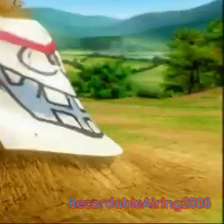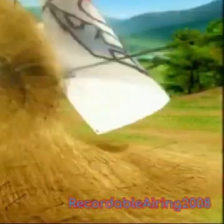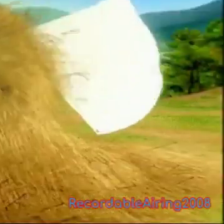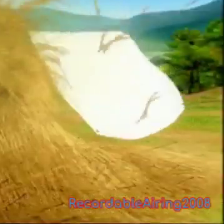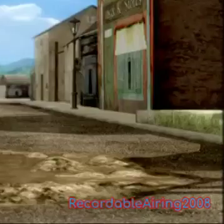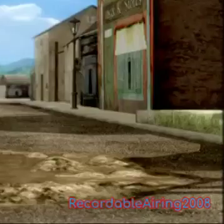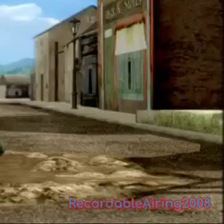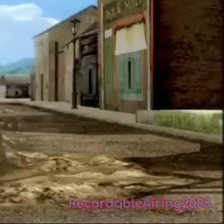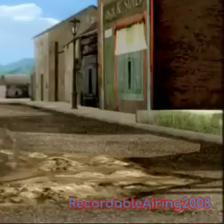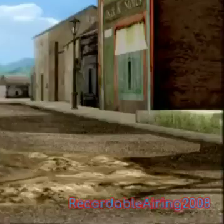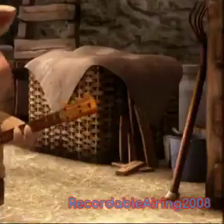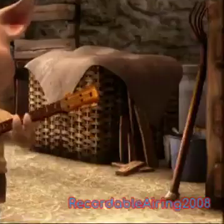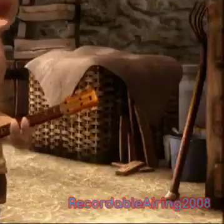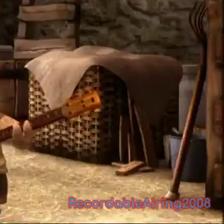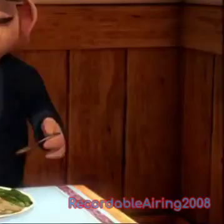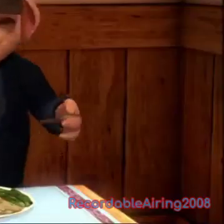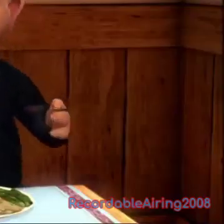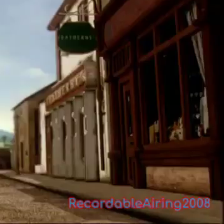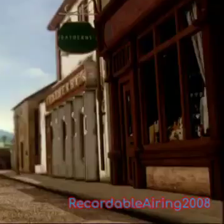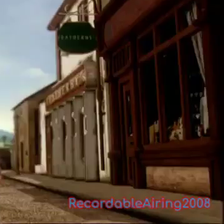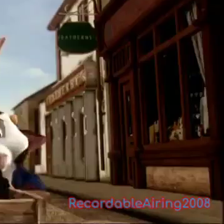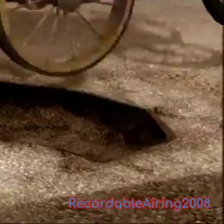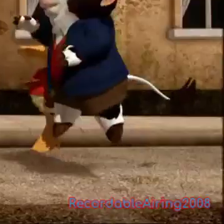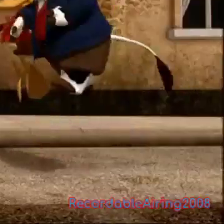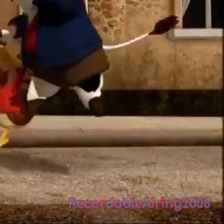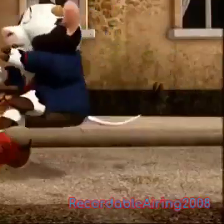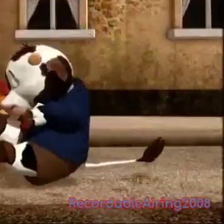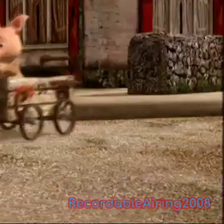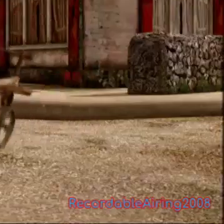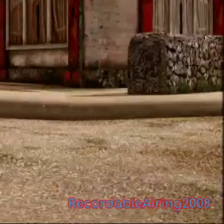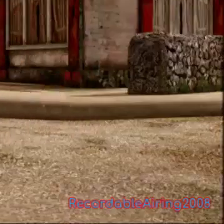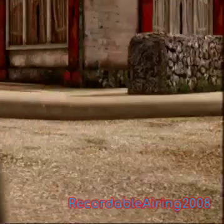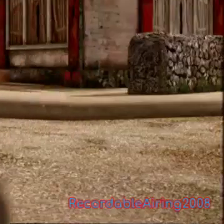adventures and really tall tales. We're going to be on the telly. Where? On CBeebies, of course! That's